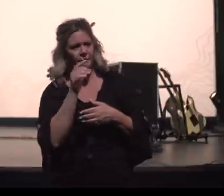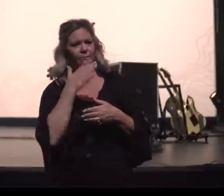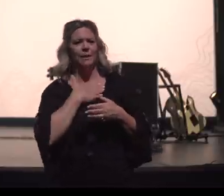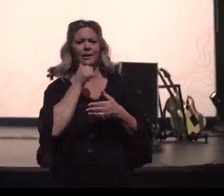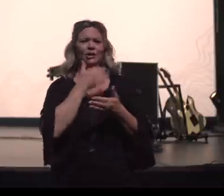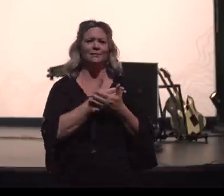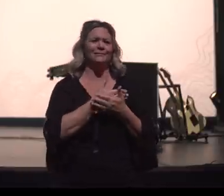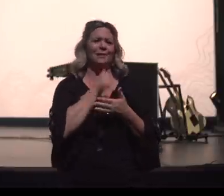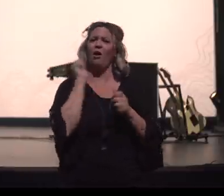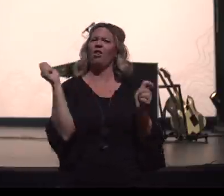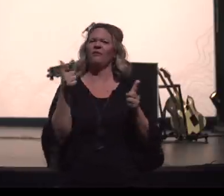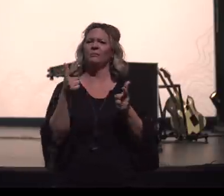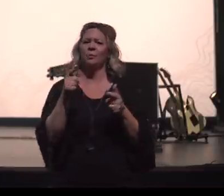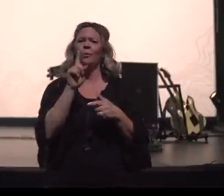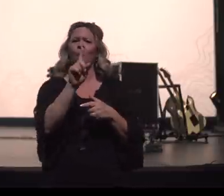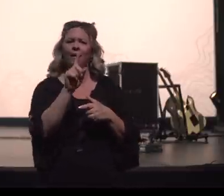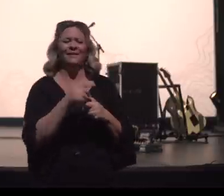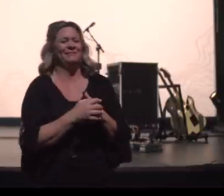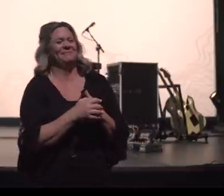okay?